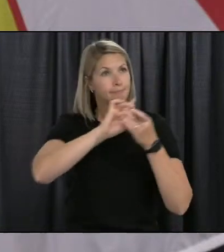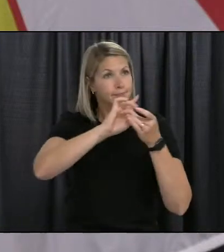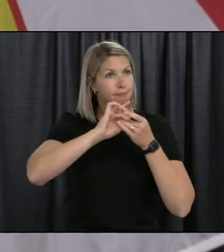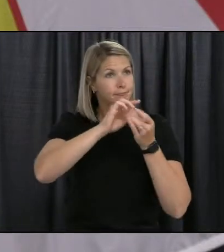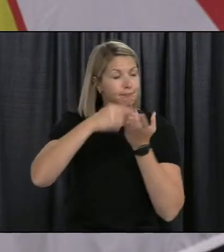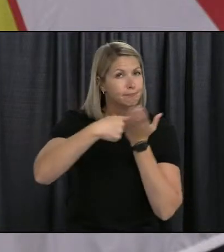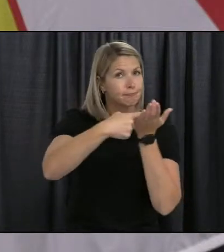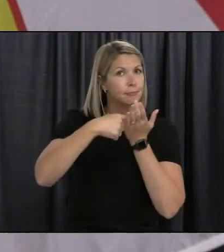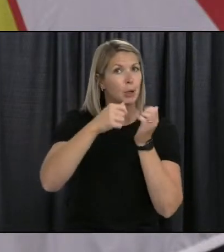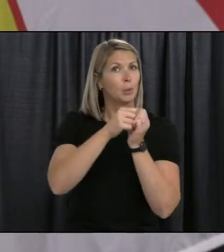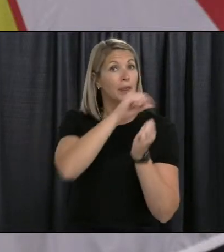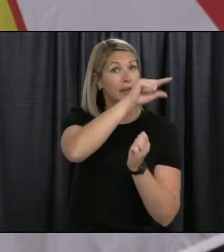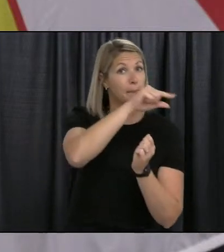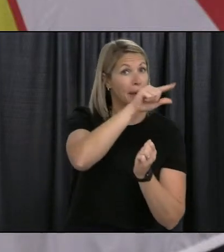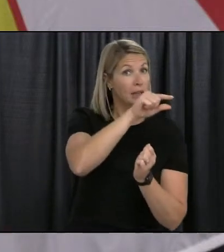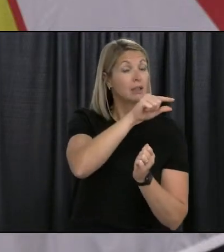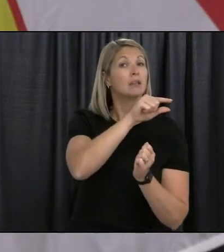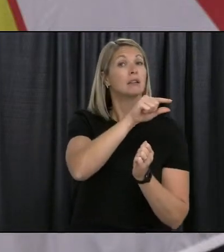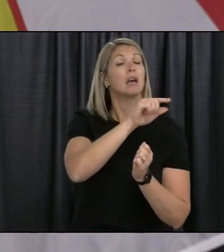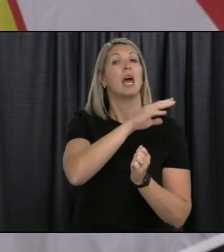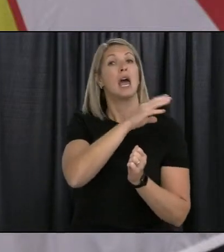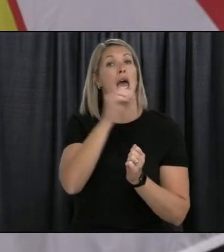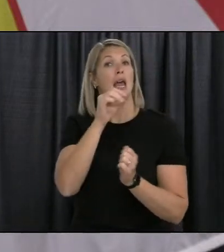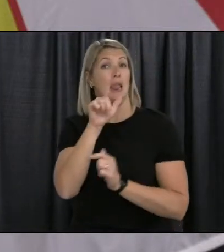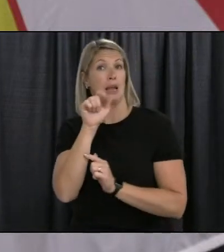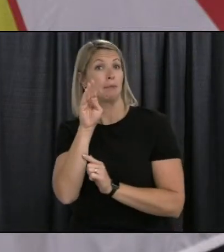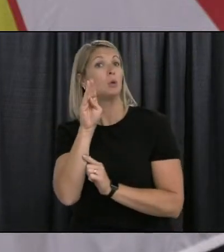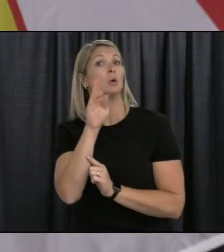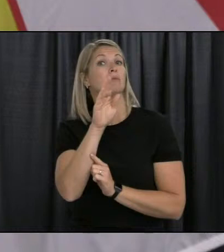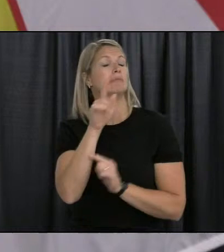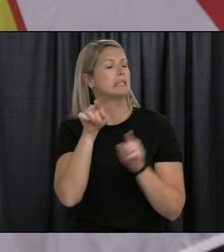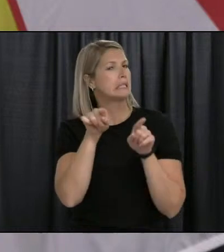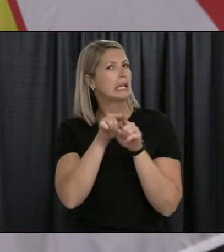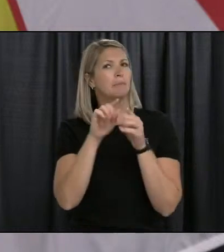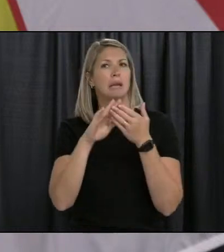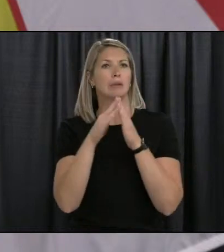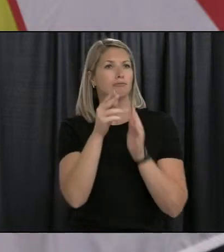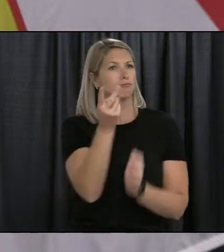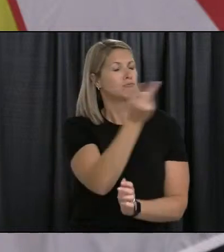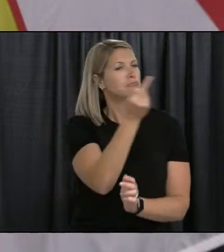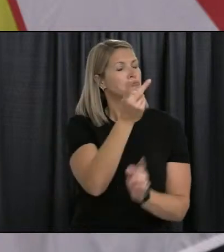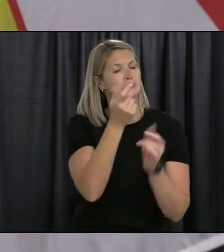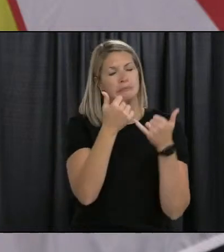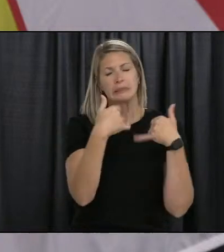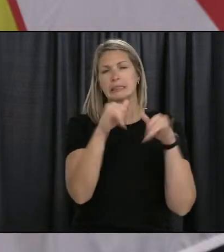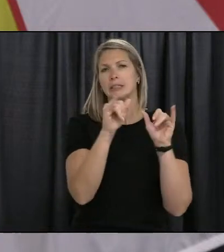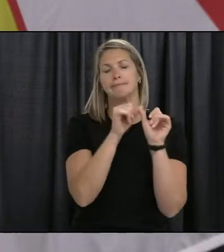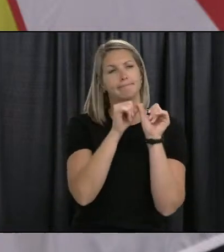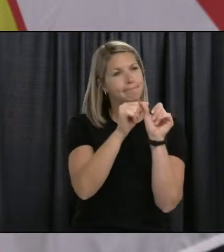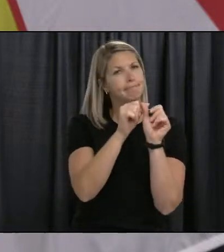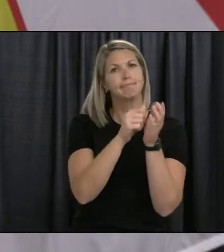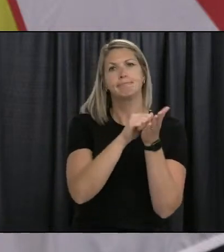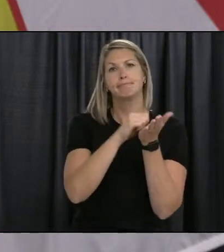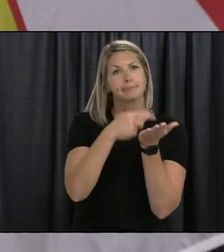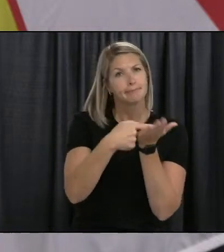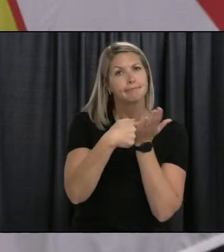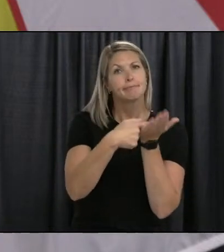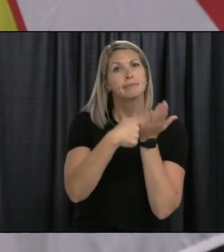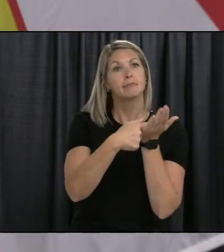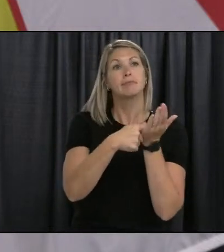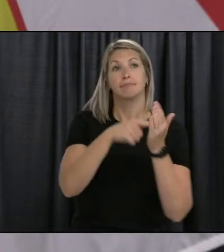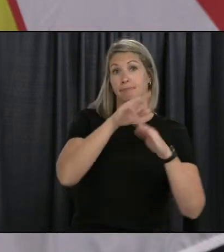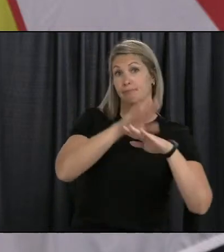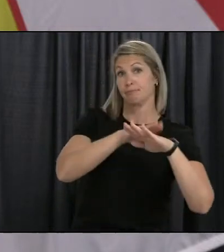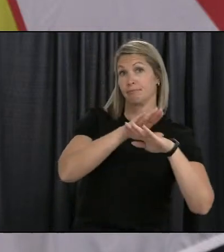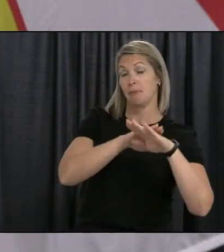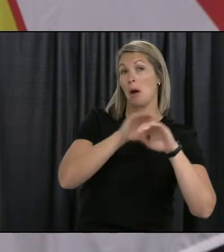Health Authority in Quebec continues to monitor the situation in the Kaniapis region and advises the risk of